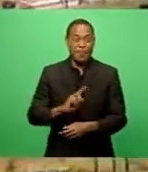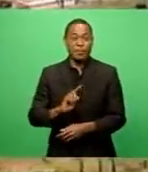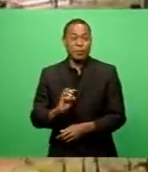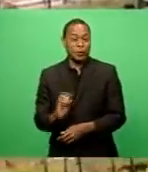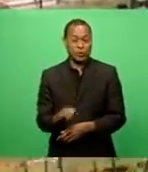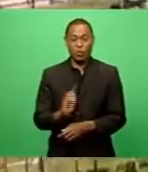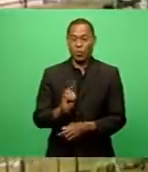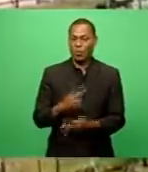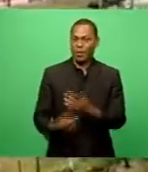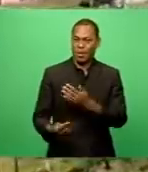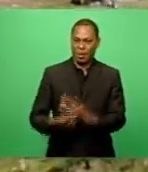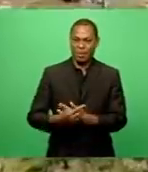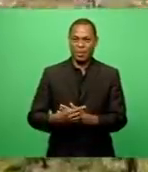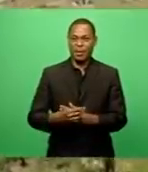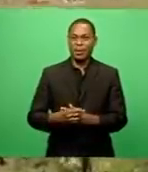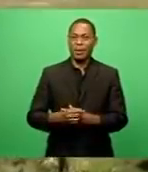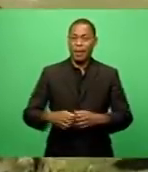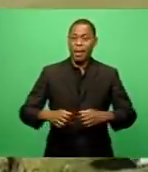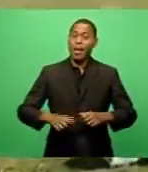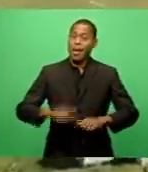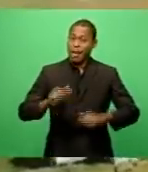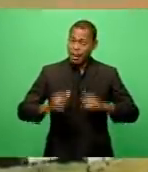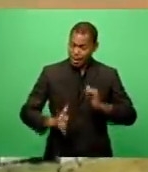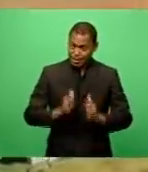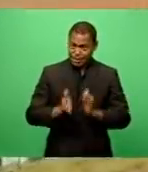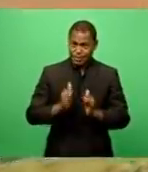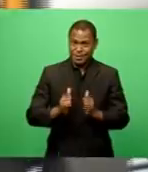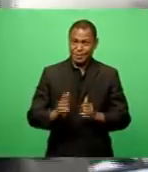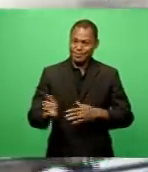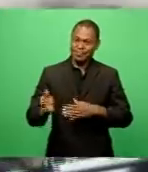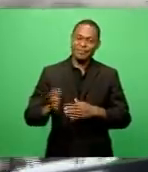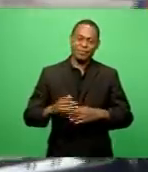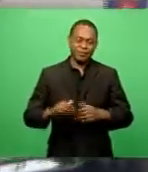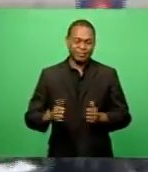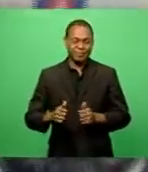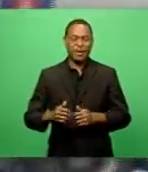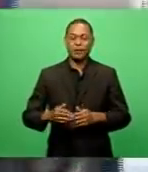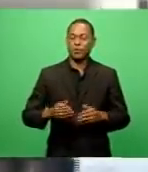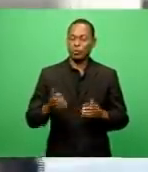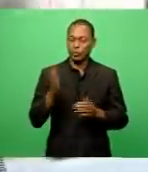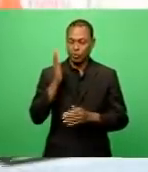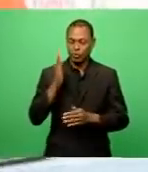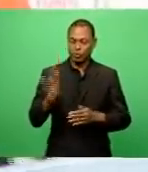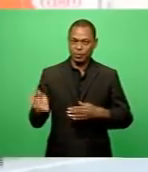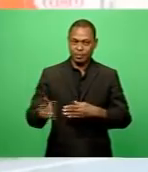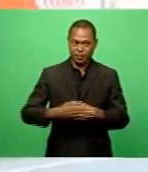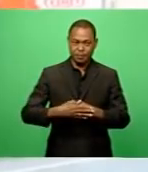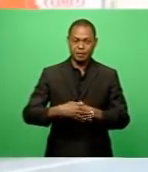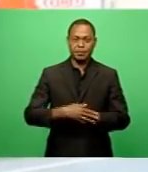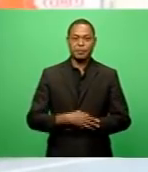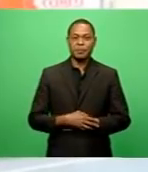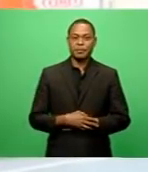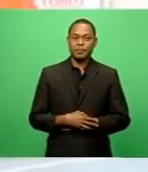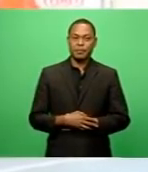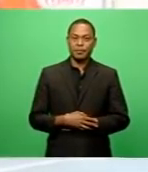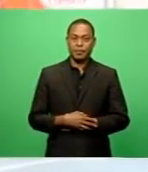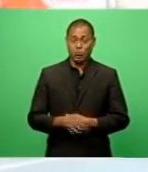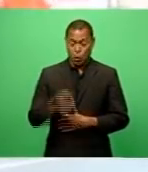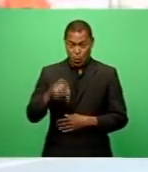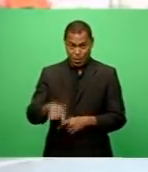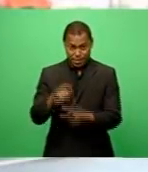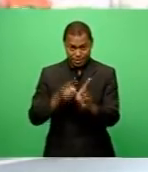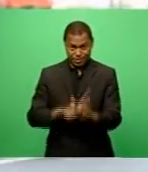pending external exams and closed all schools. We have closed school for this year,